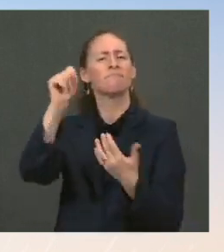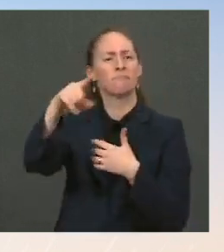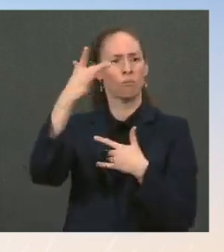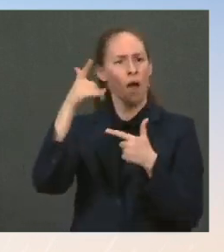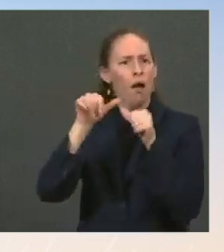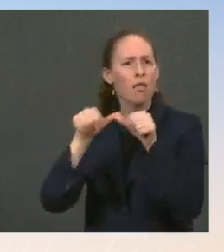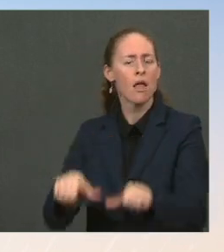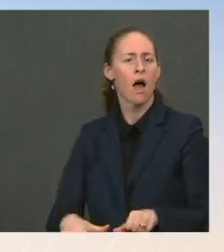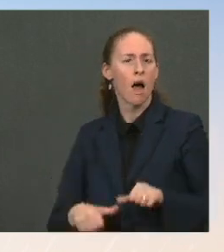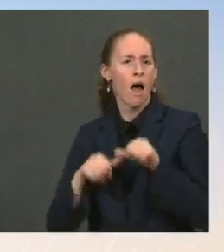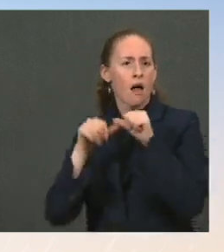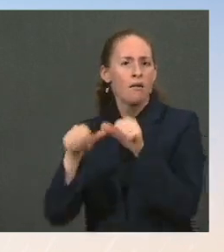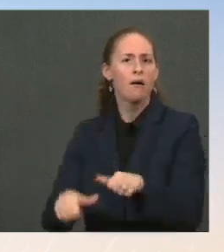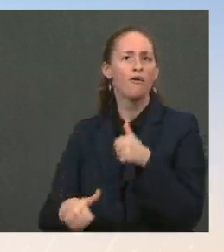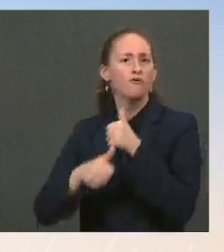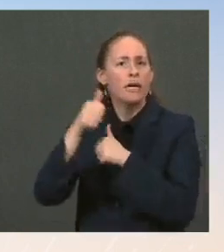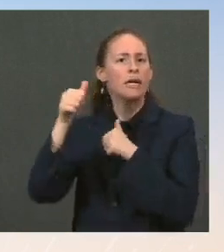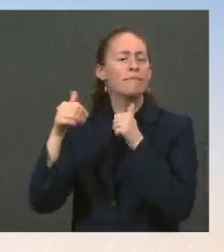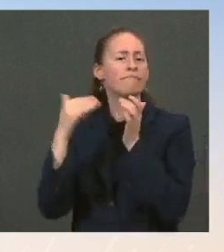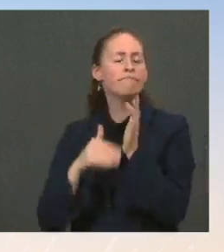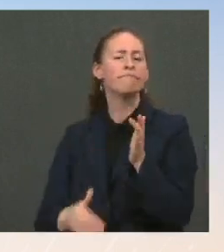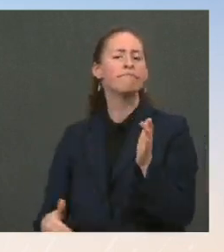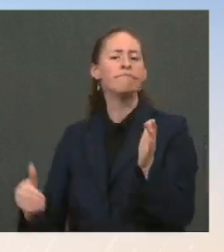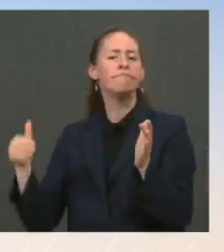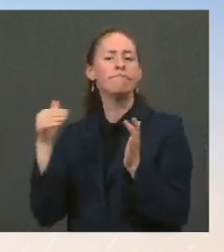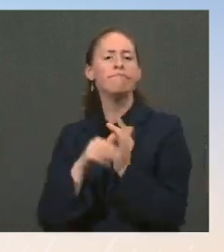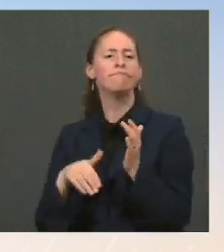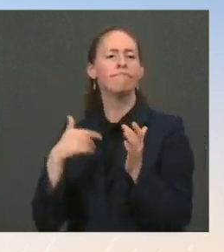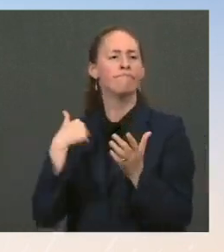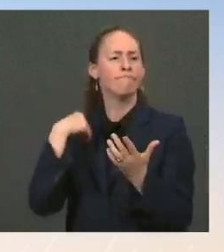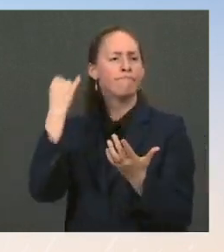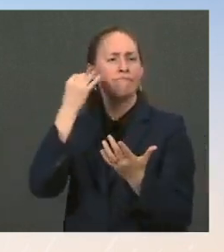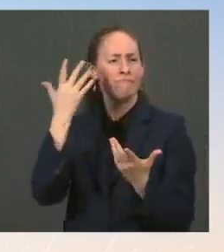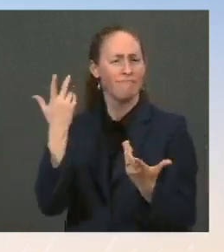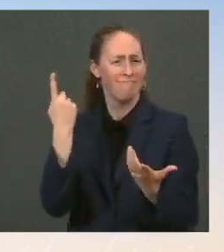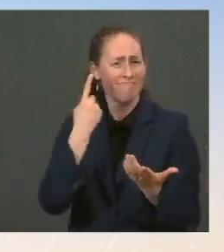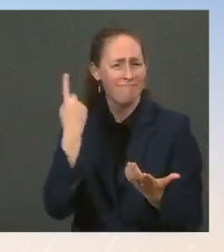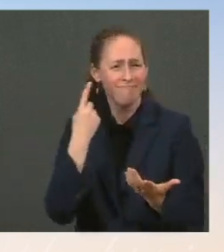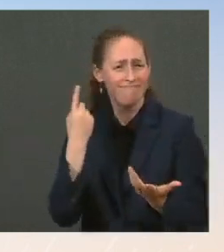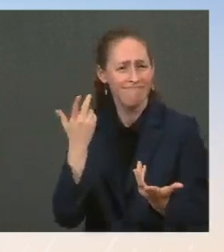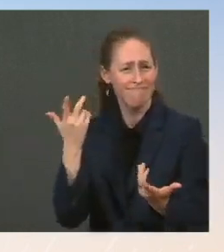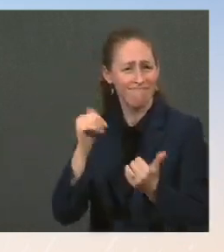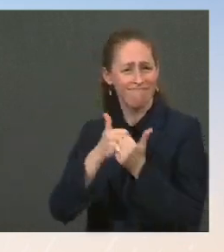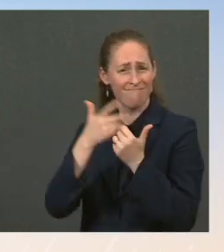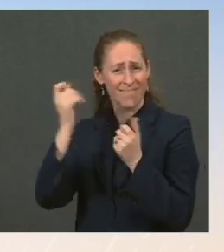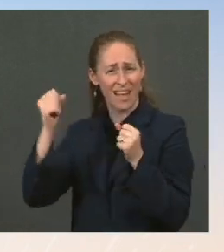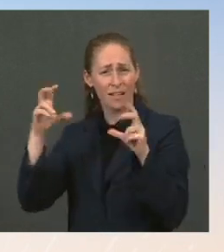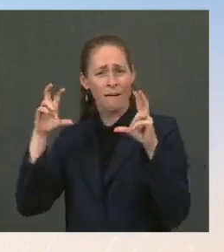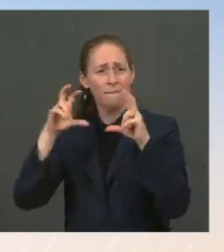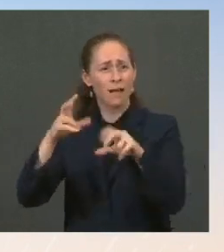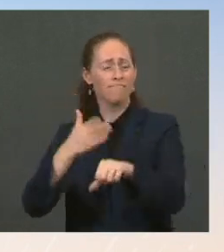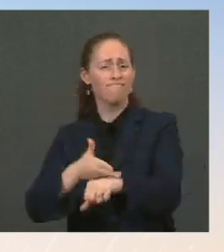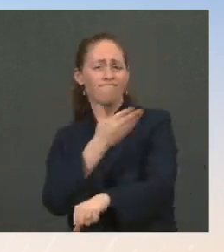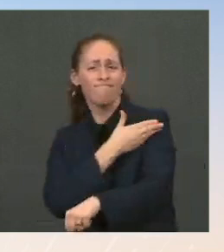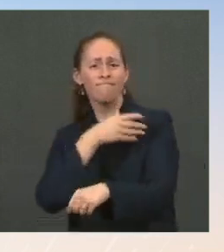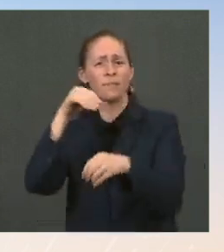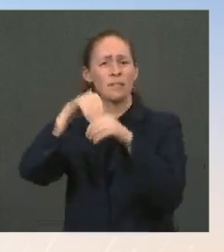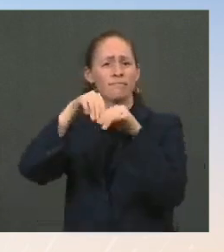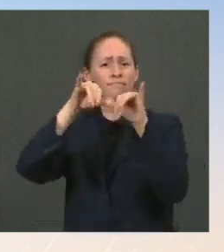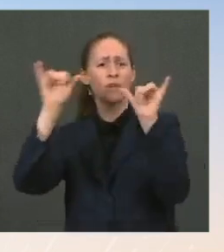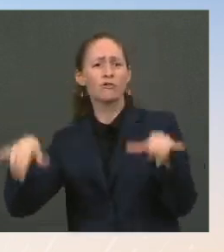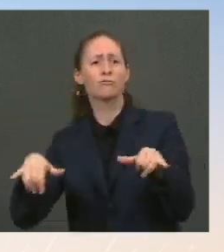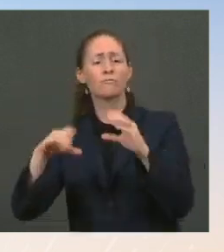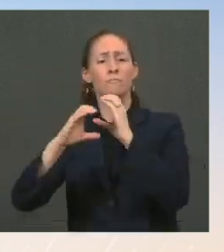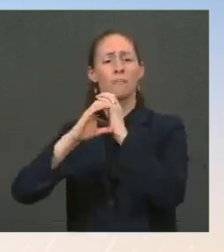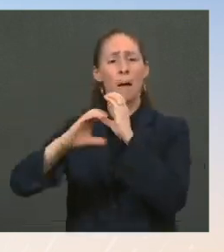that happens as, offshore drilling continues. Is there an interest in investing in the infrastructure of the pipeline to enhance their safety, shutting them down?